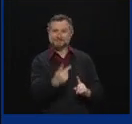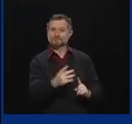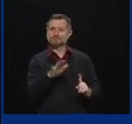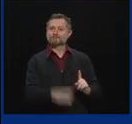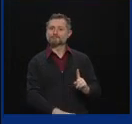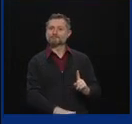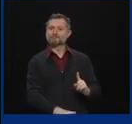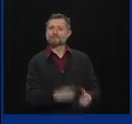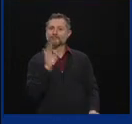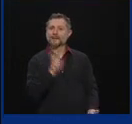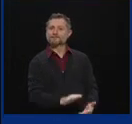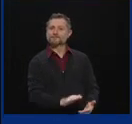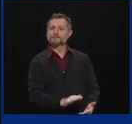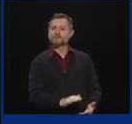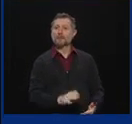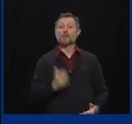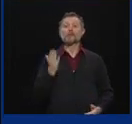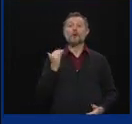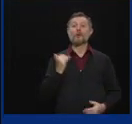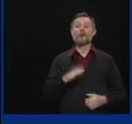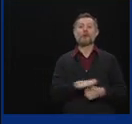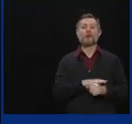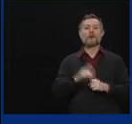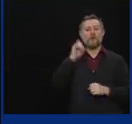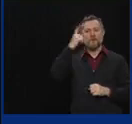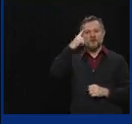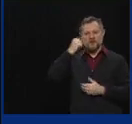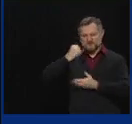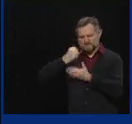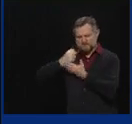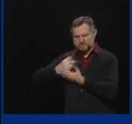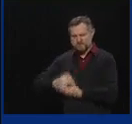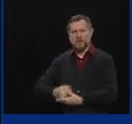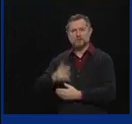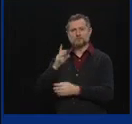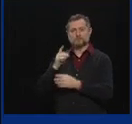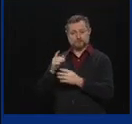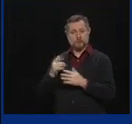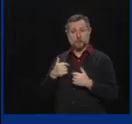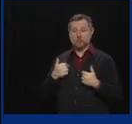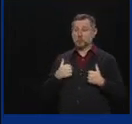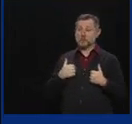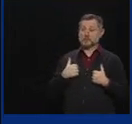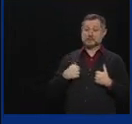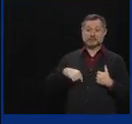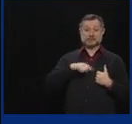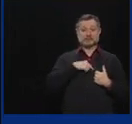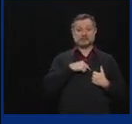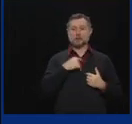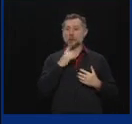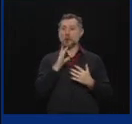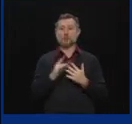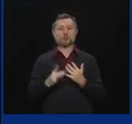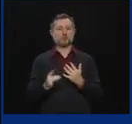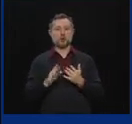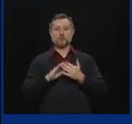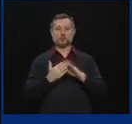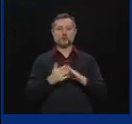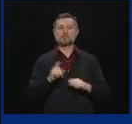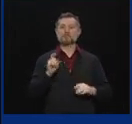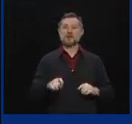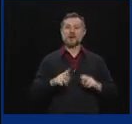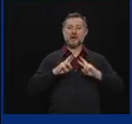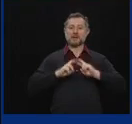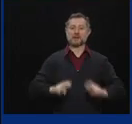instituted by local government. Those options are out there. Every community needs to assess what's important for them, but I want to